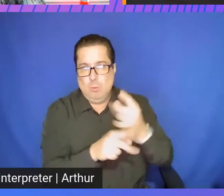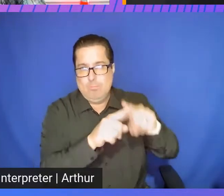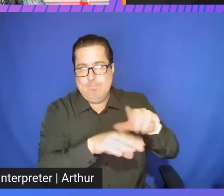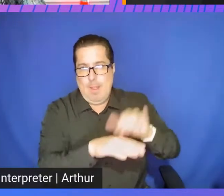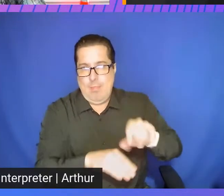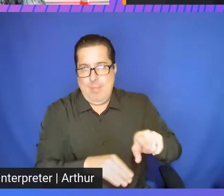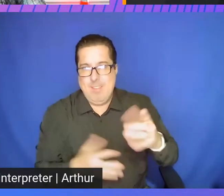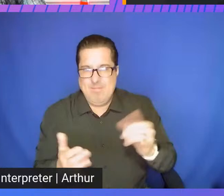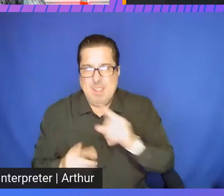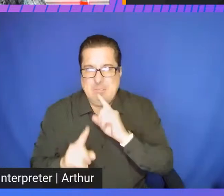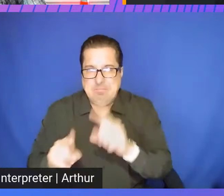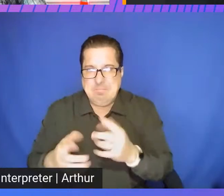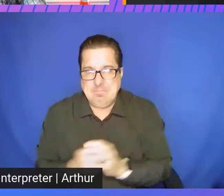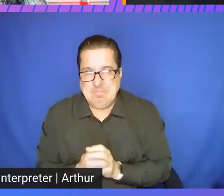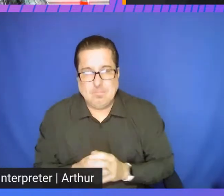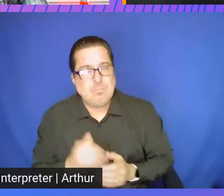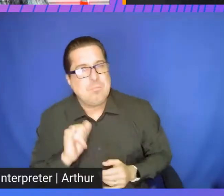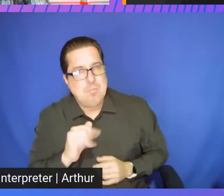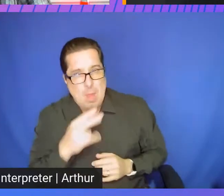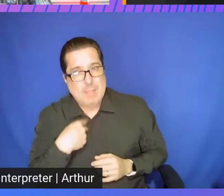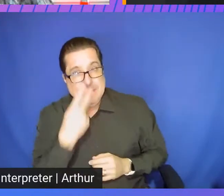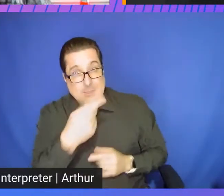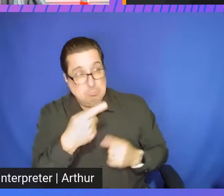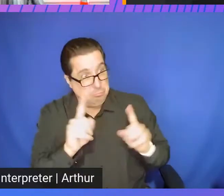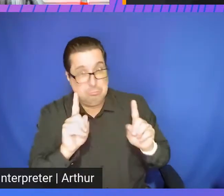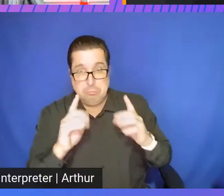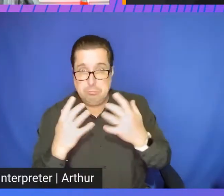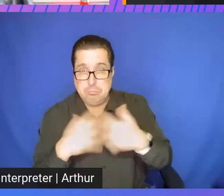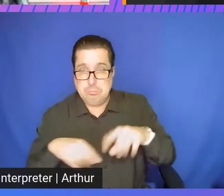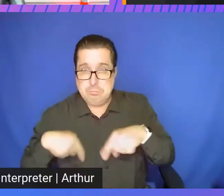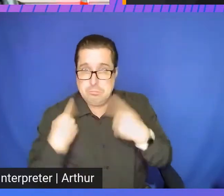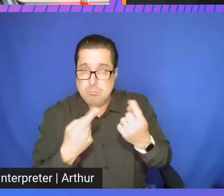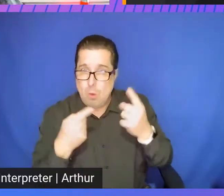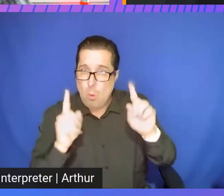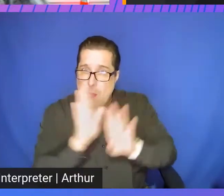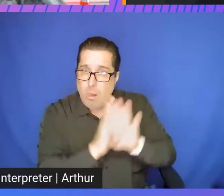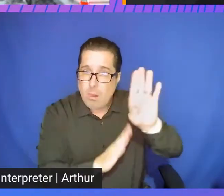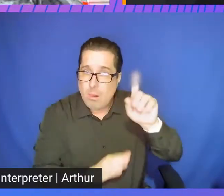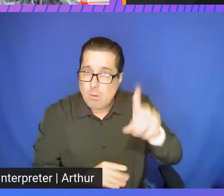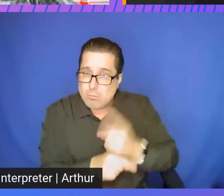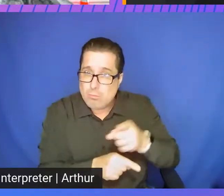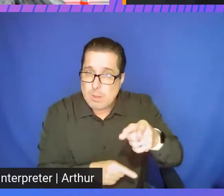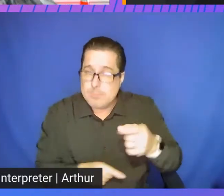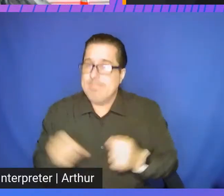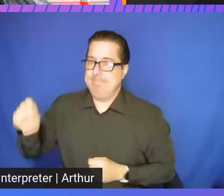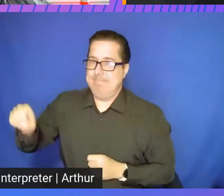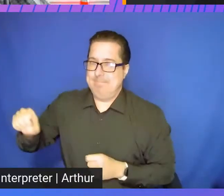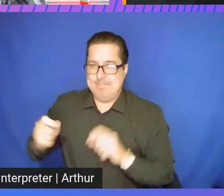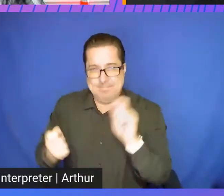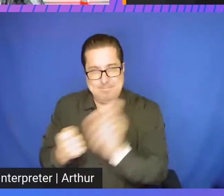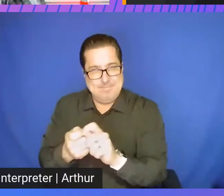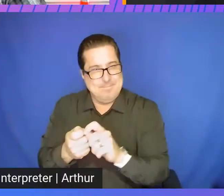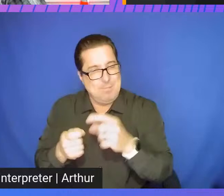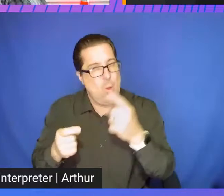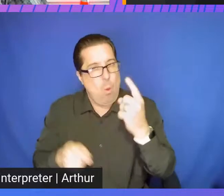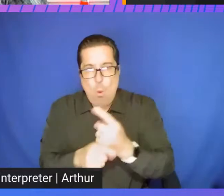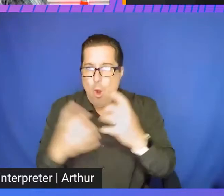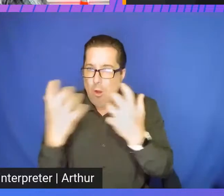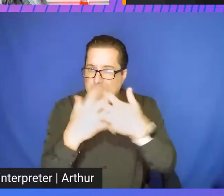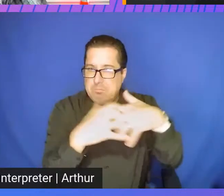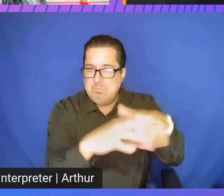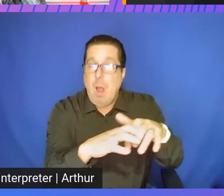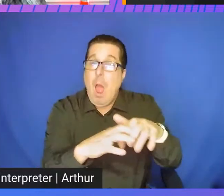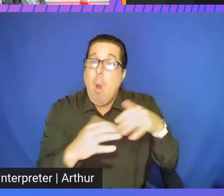And I assume it's worked for you guys as well, correct? Yeah, worked very well. There's things that we'd like to do better